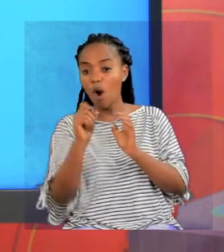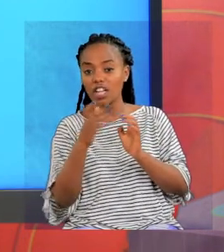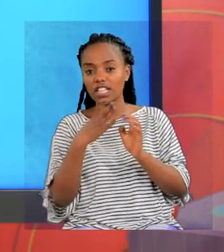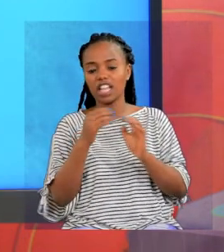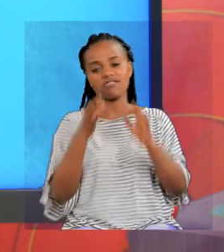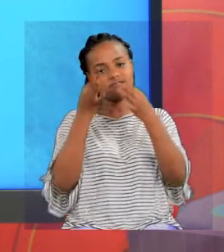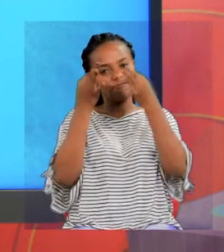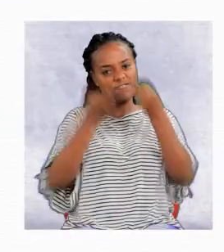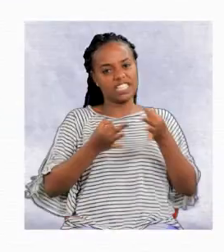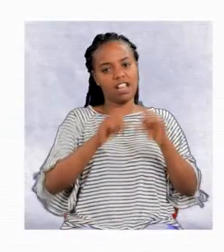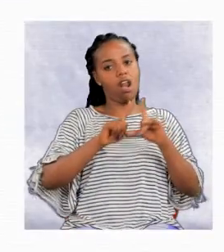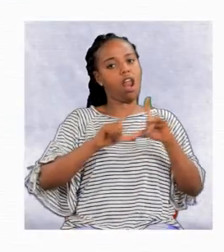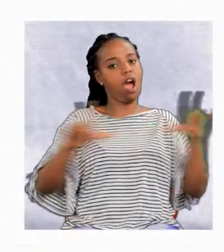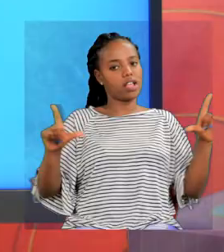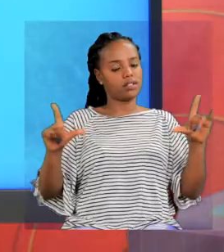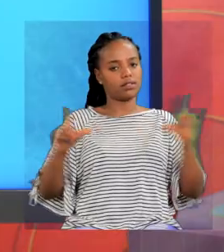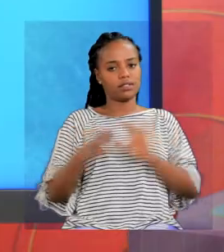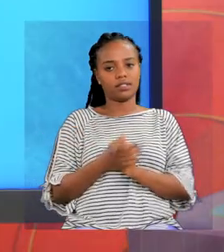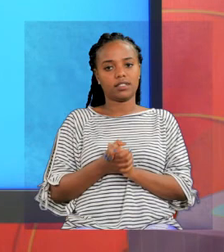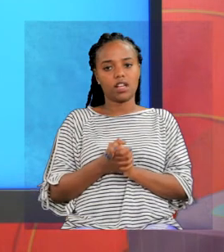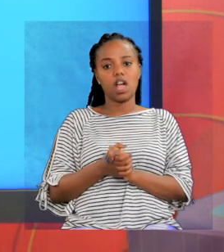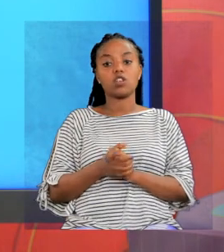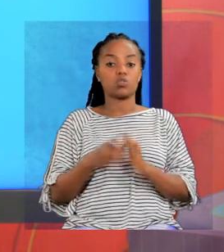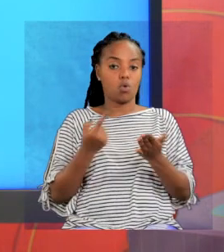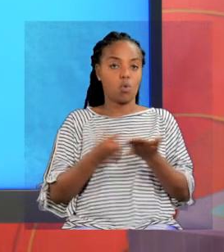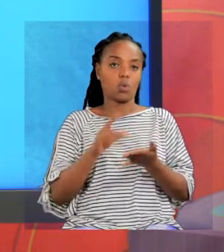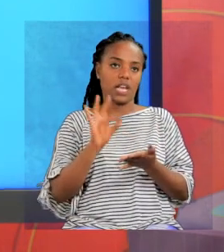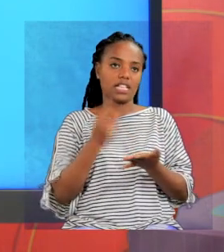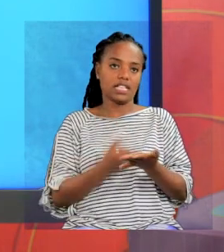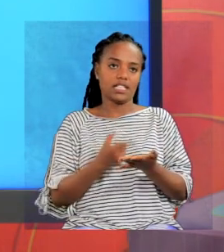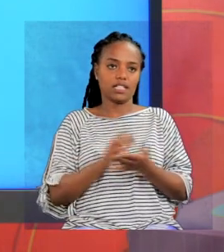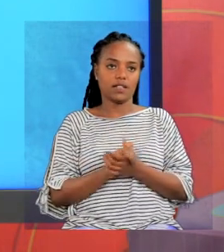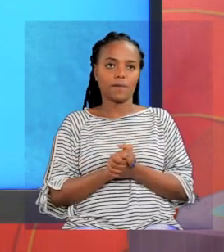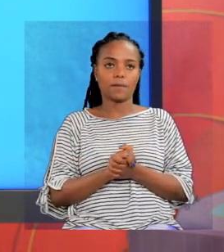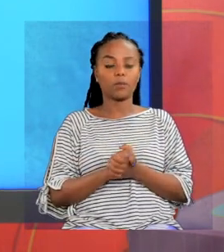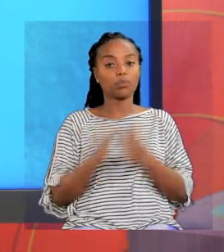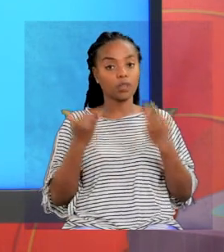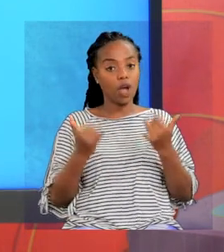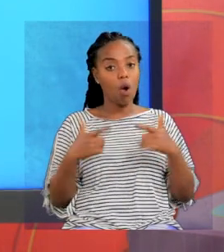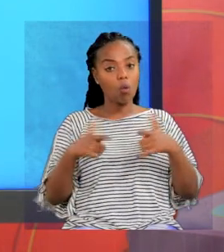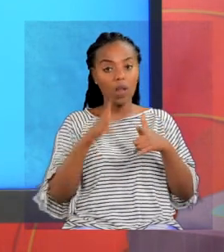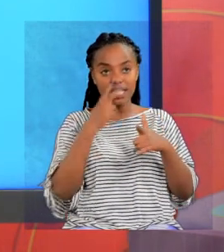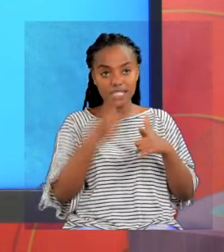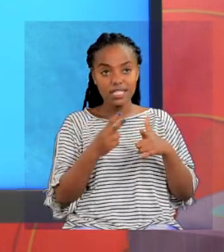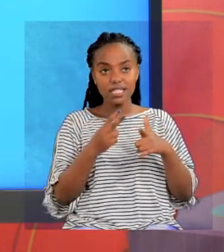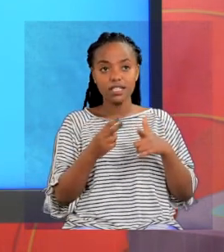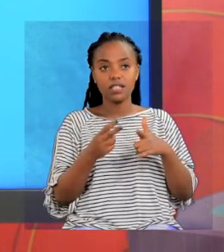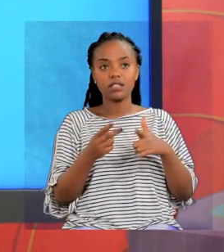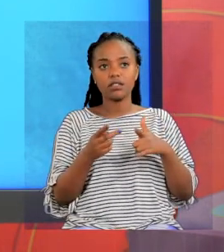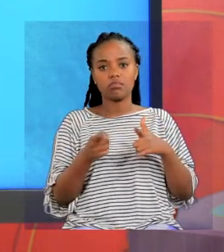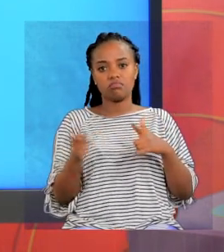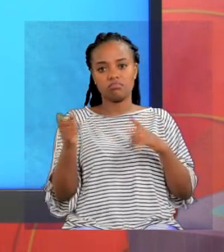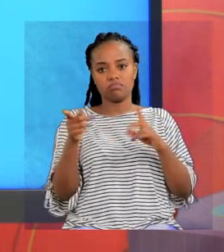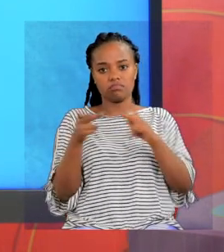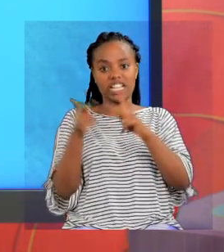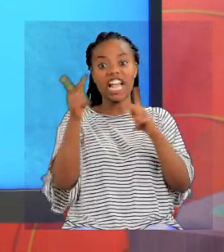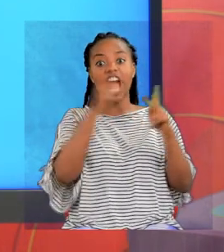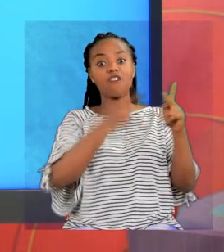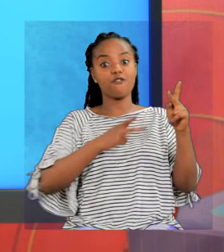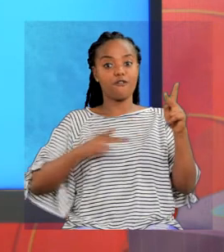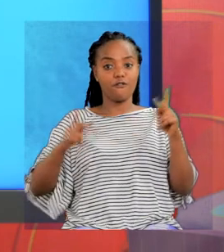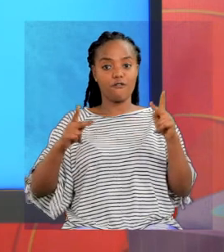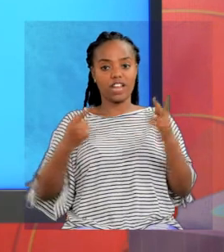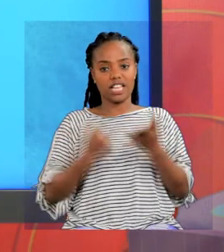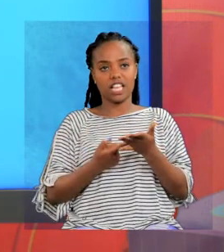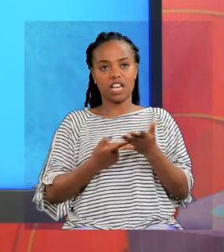line. So you have this one. Now let's see the terms here.